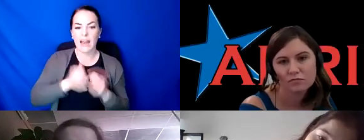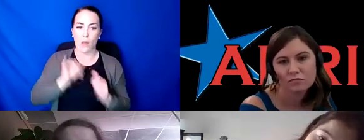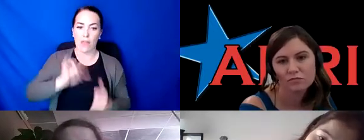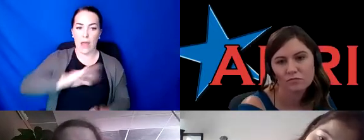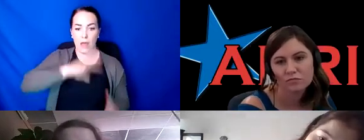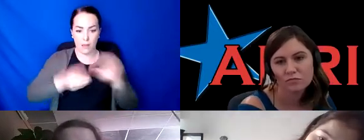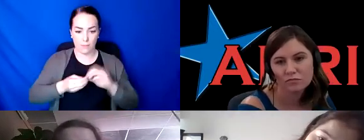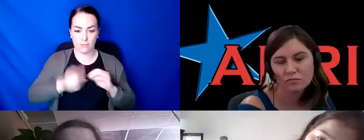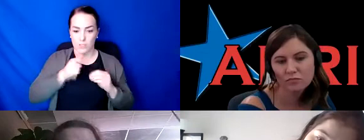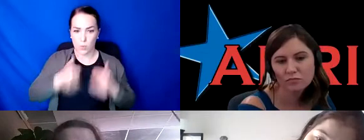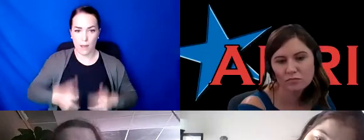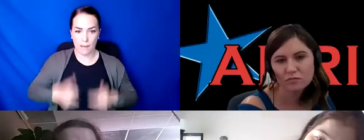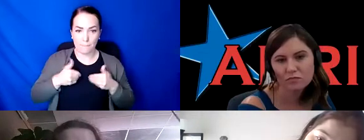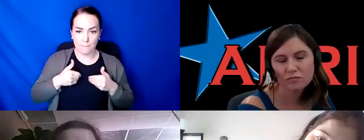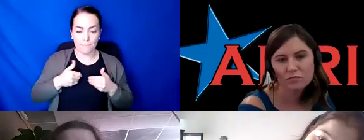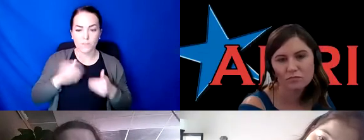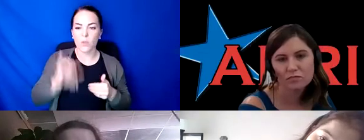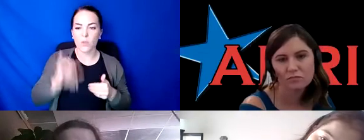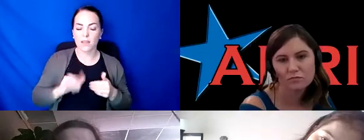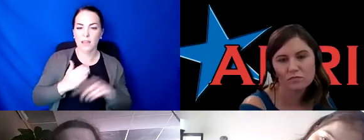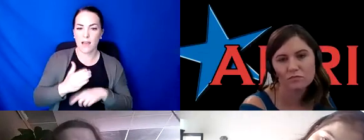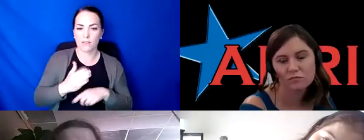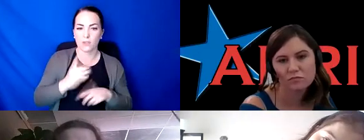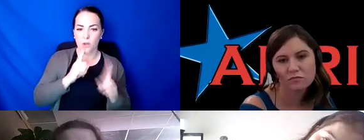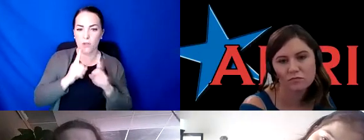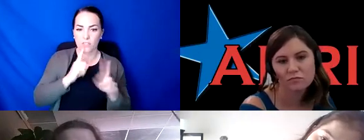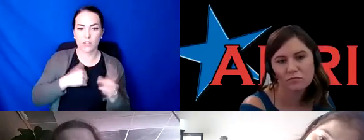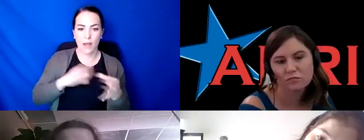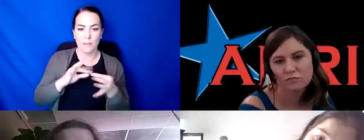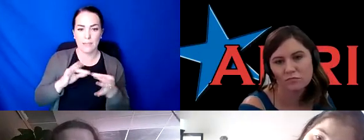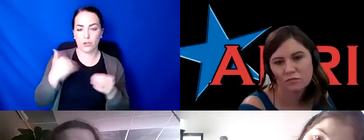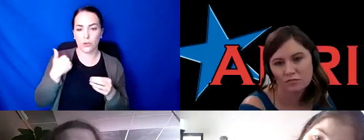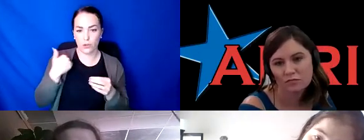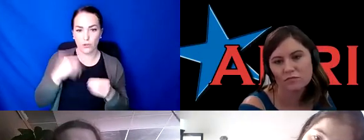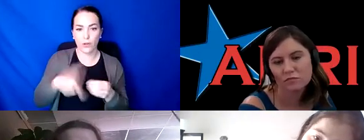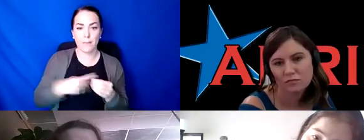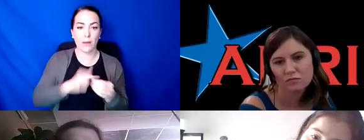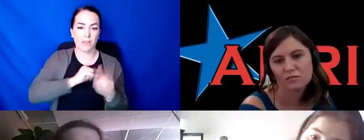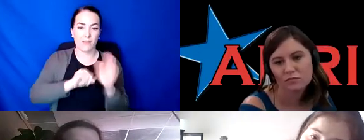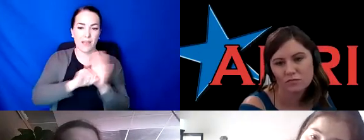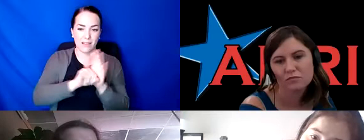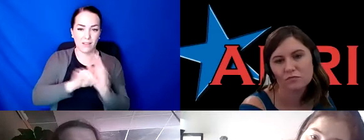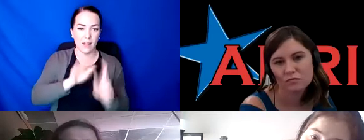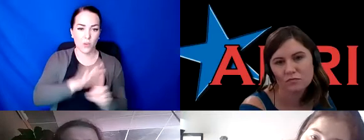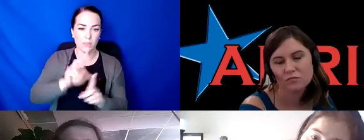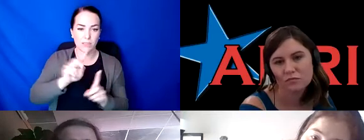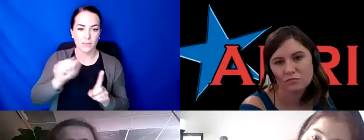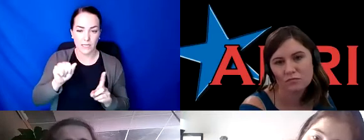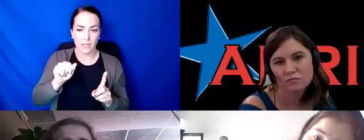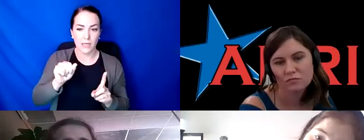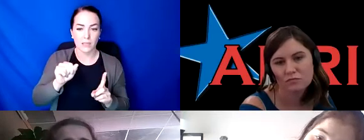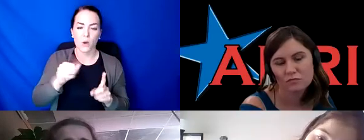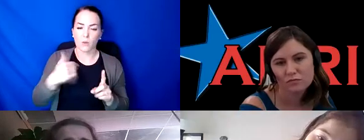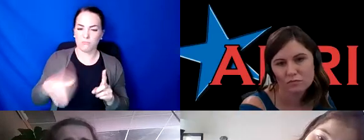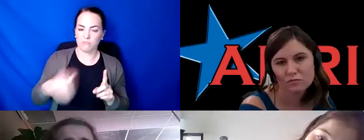are. And that's after the conversation that I brought up earlier about self-identifying their disability. So it's really cool to see at